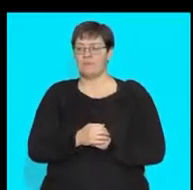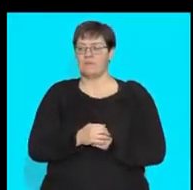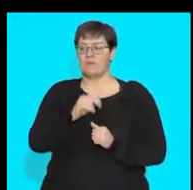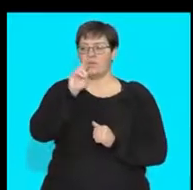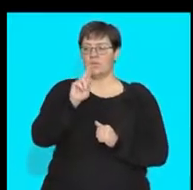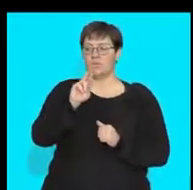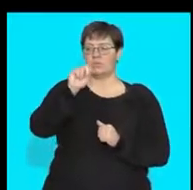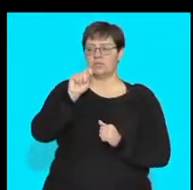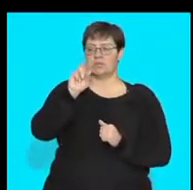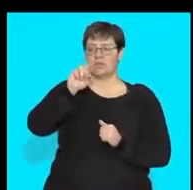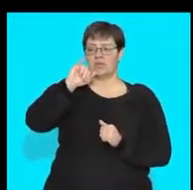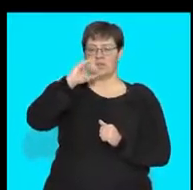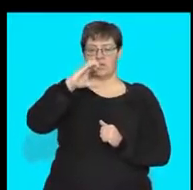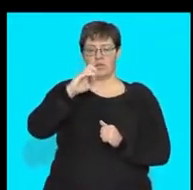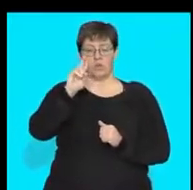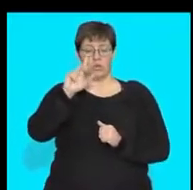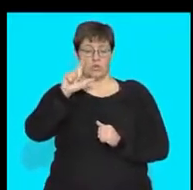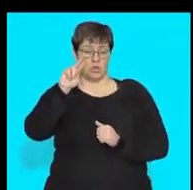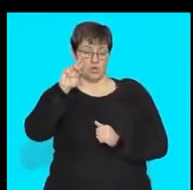the utriculus,